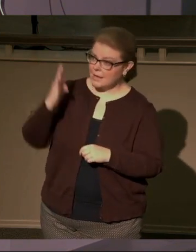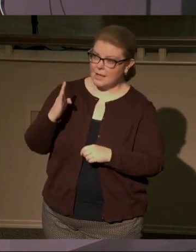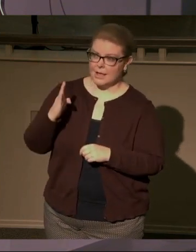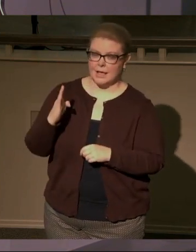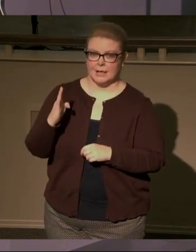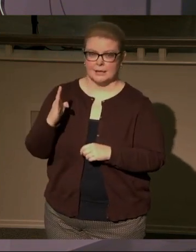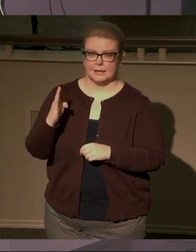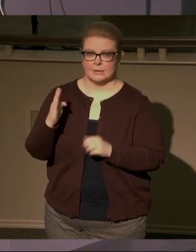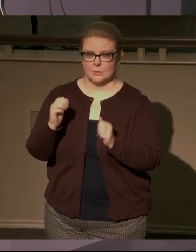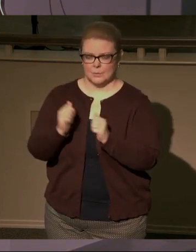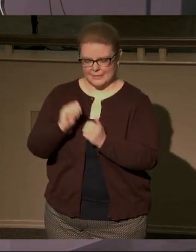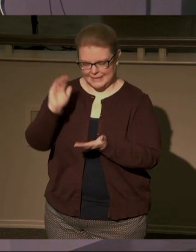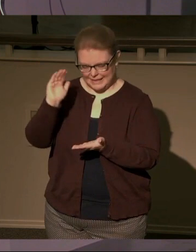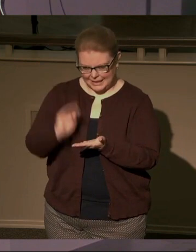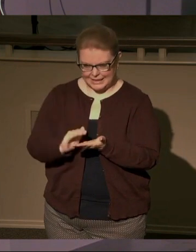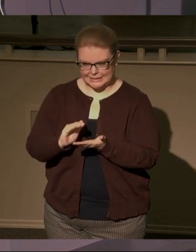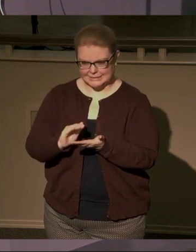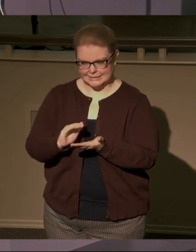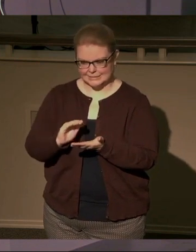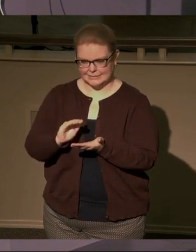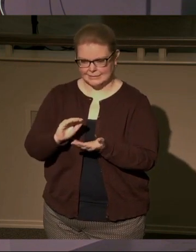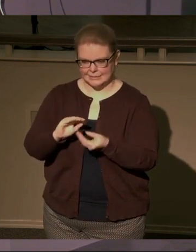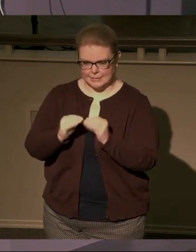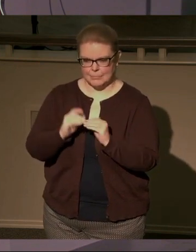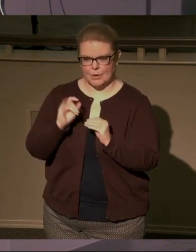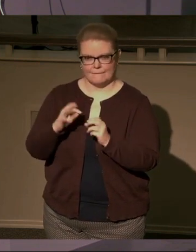fewest numbers of obstacles in his way.